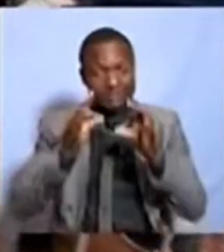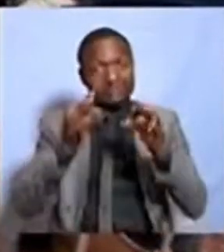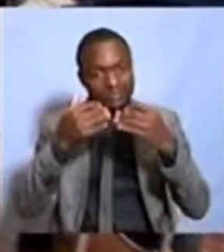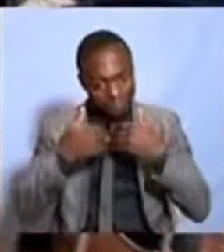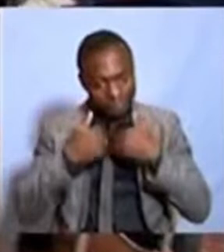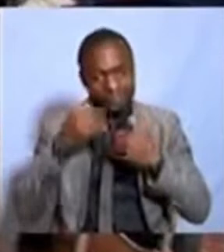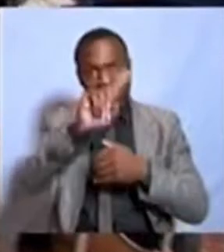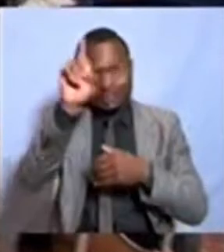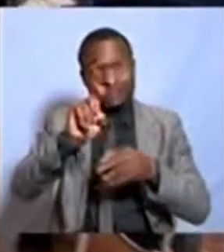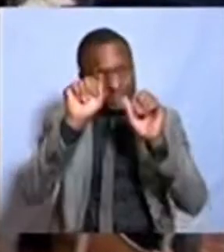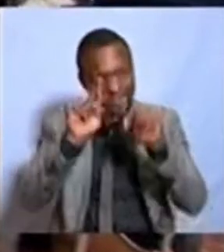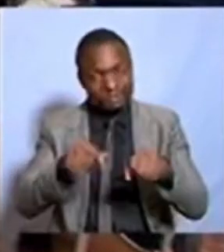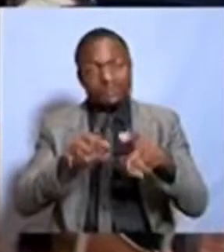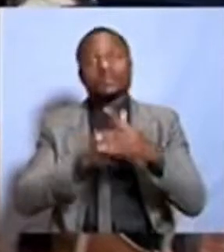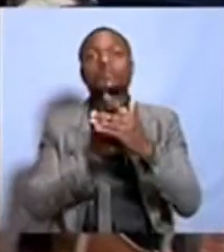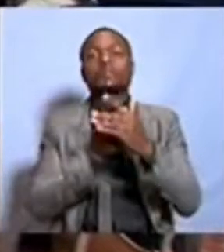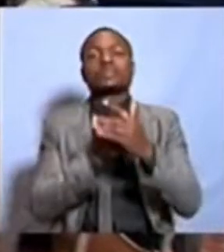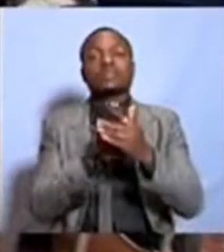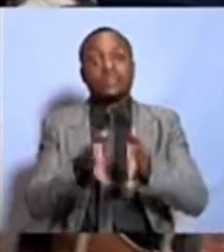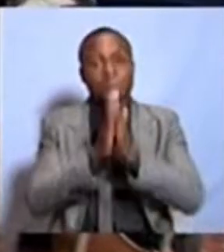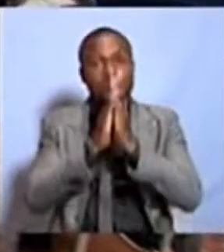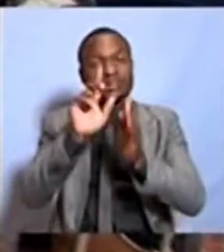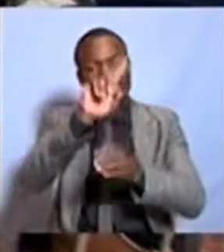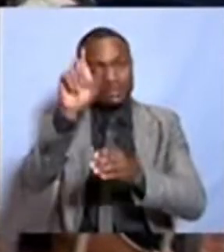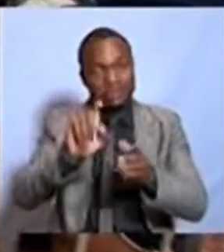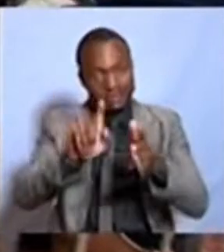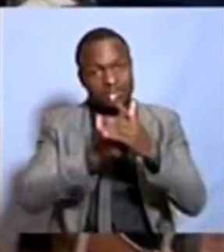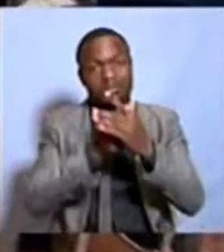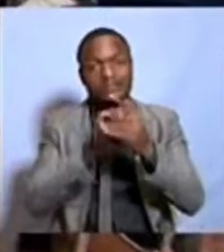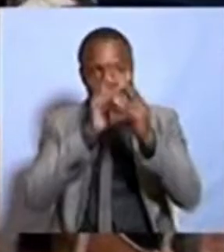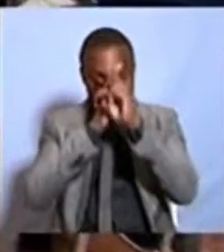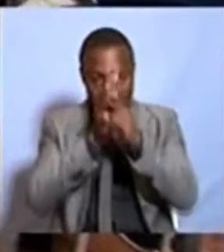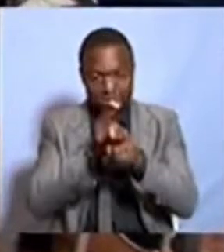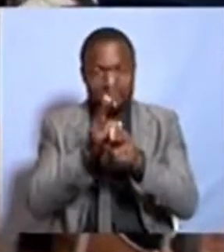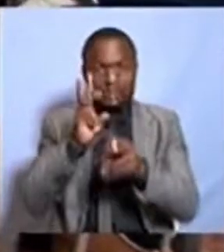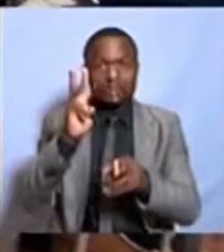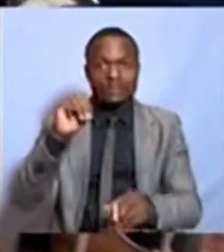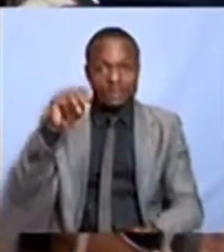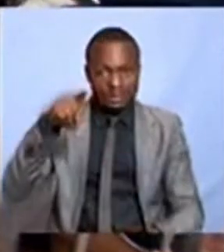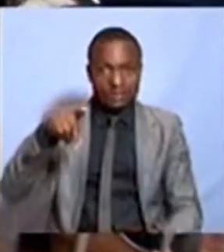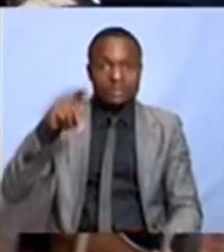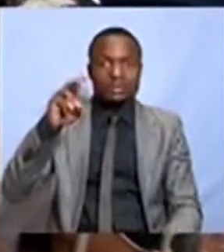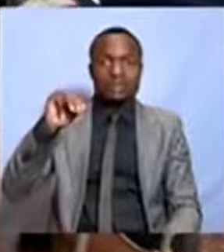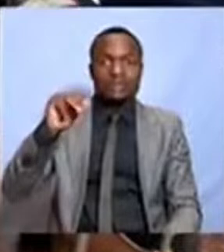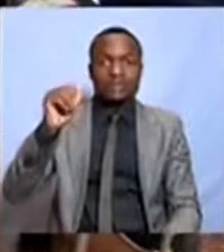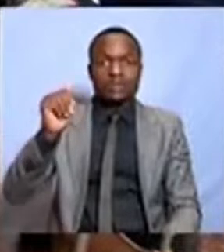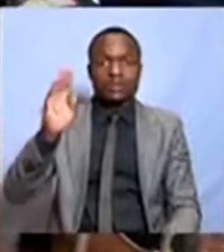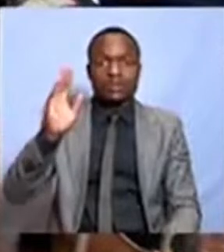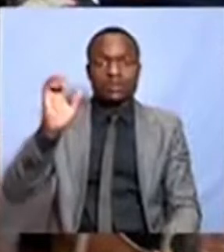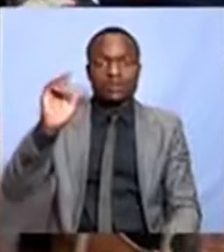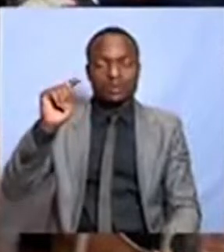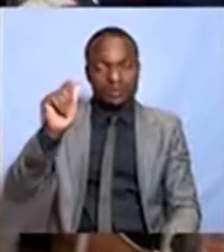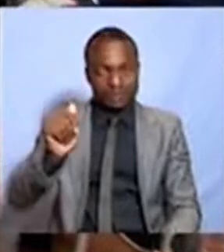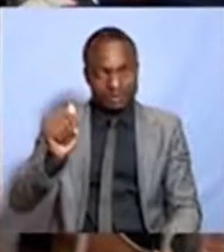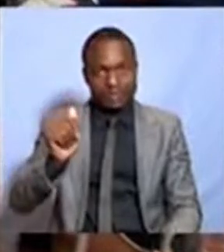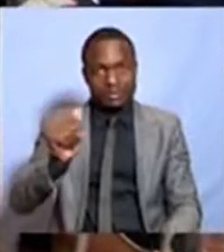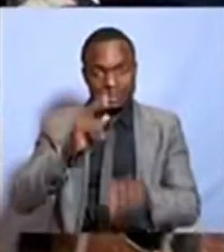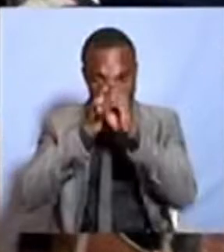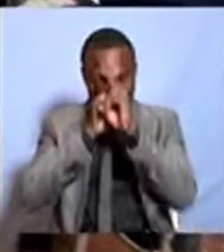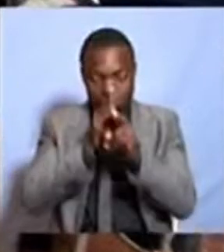questions, you can start asking questions. We are going to start with Honorable Maveta, followed by Honorable Chinkuli,